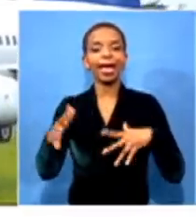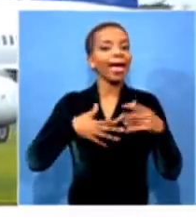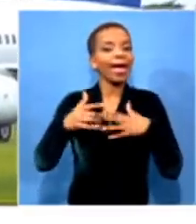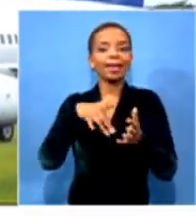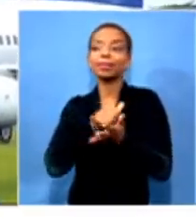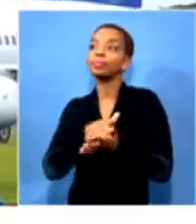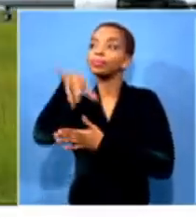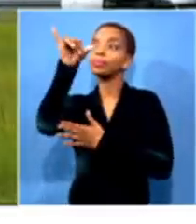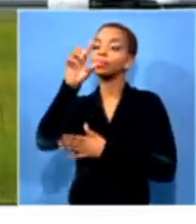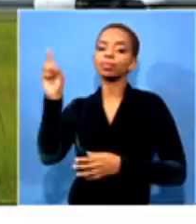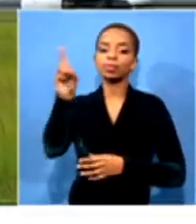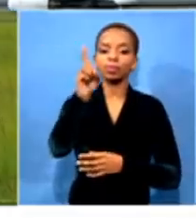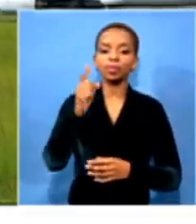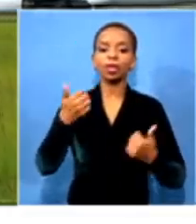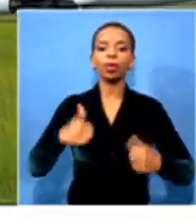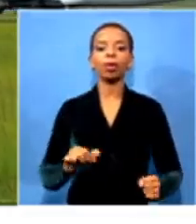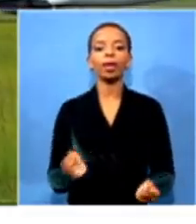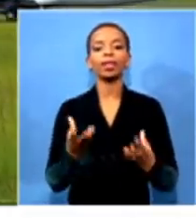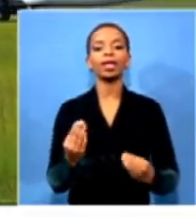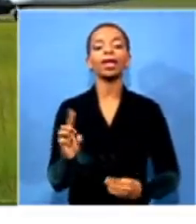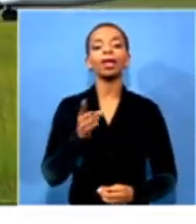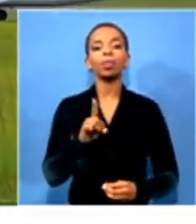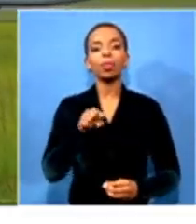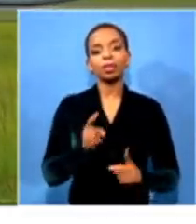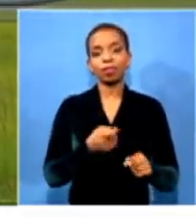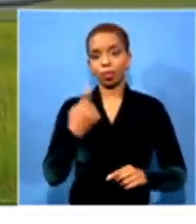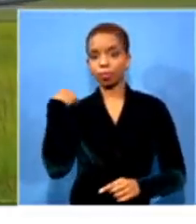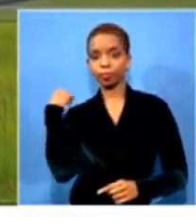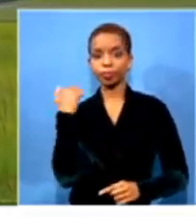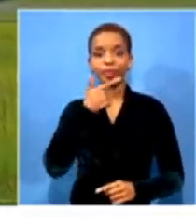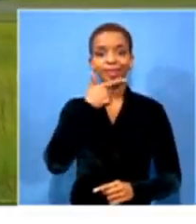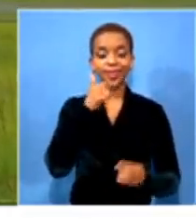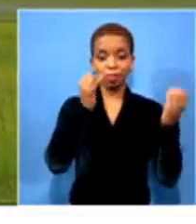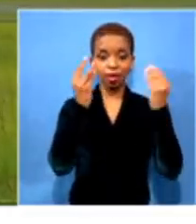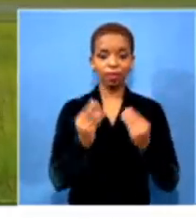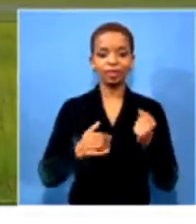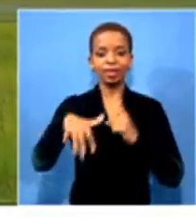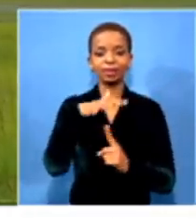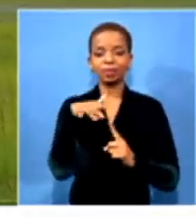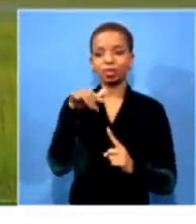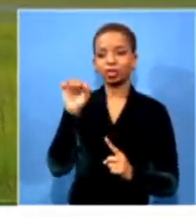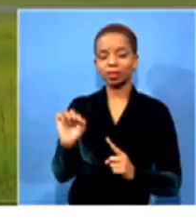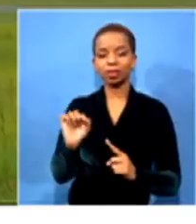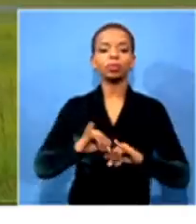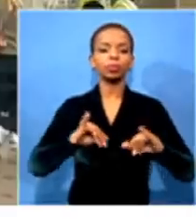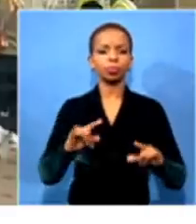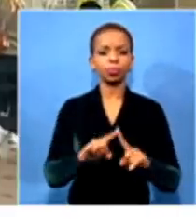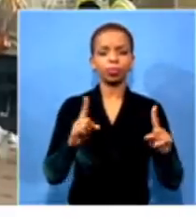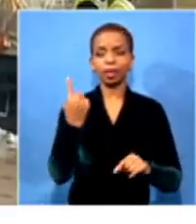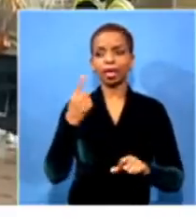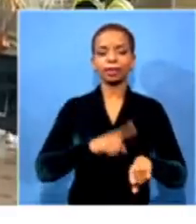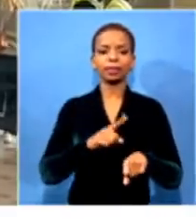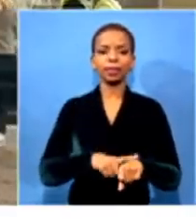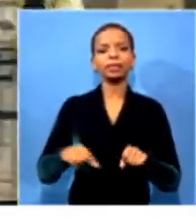even fly or generate revenue since December simply means that their financial situation, however perilous it was at that stage, has actually